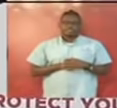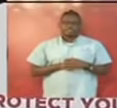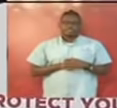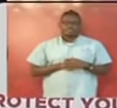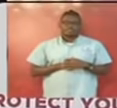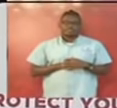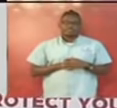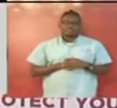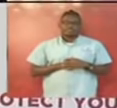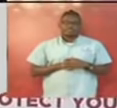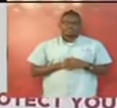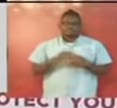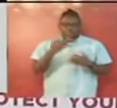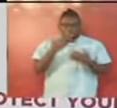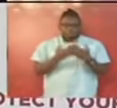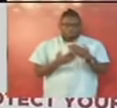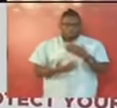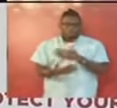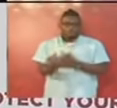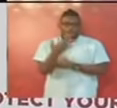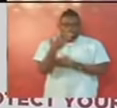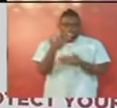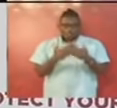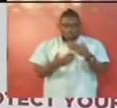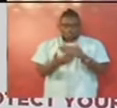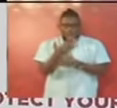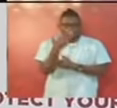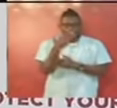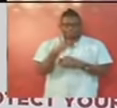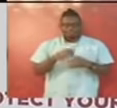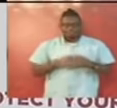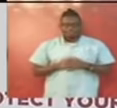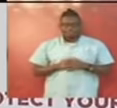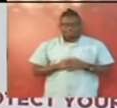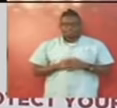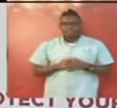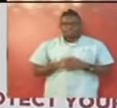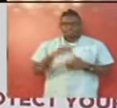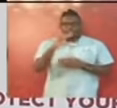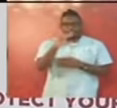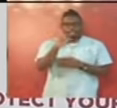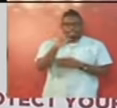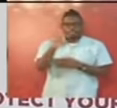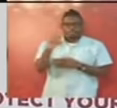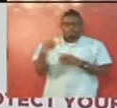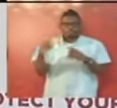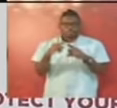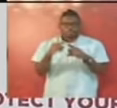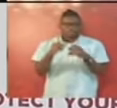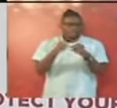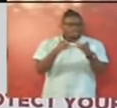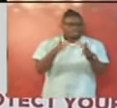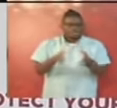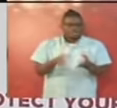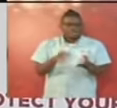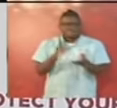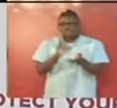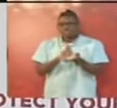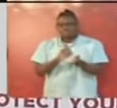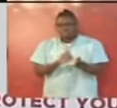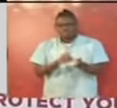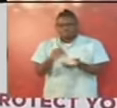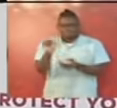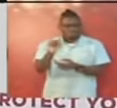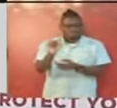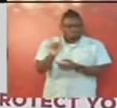Good morning. Good morning, Dr. Parasram, Ms. Alcantara, Dr. Tilak Singh, members of